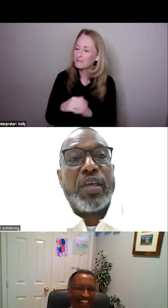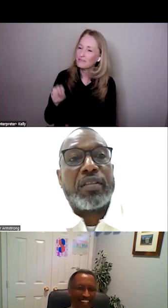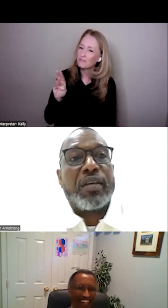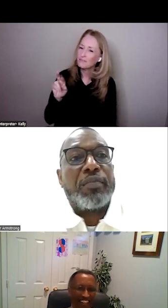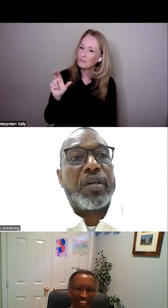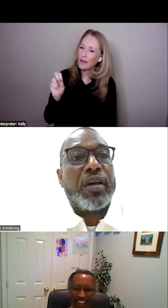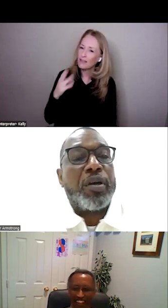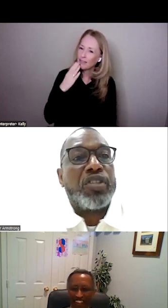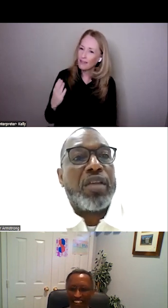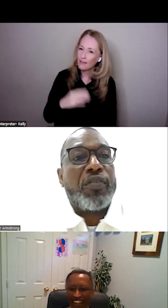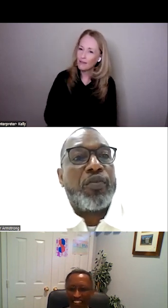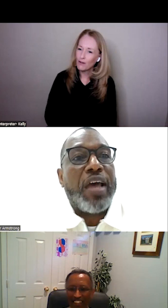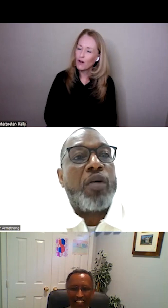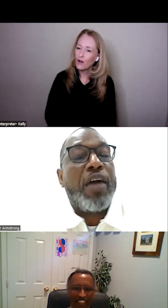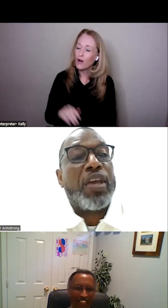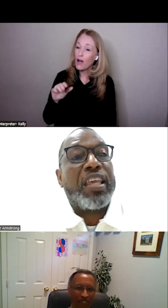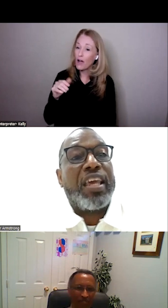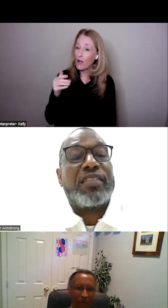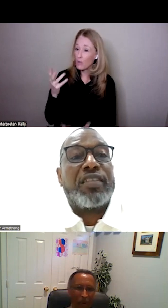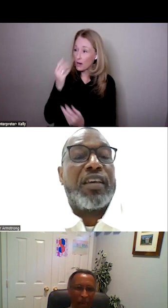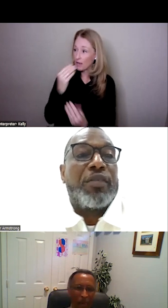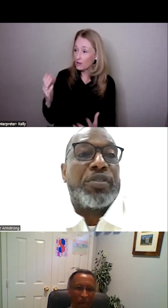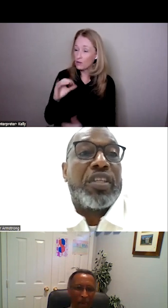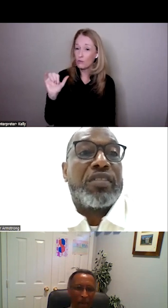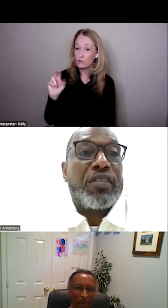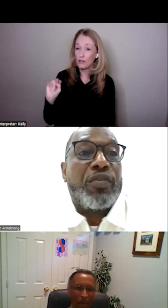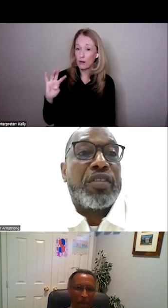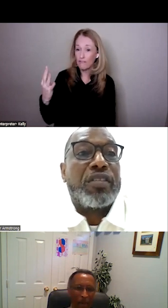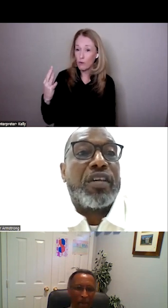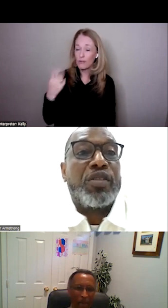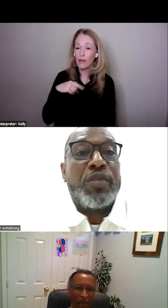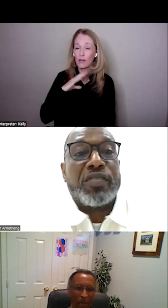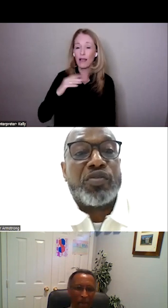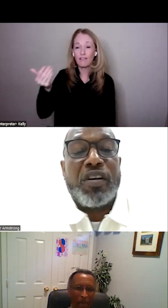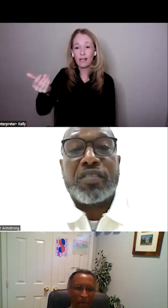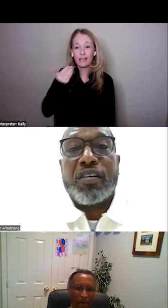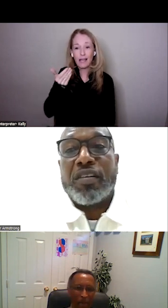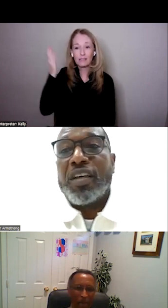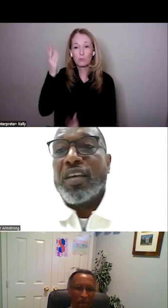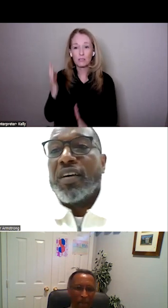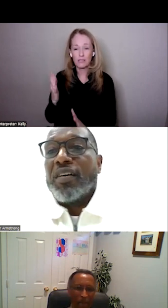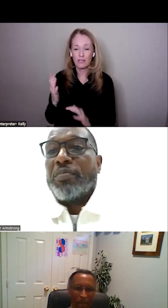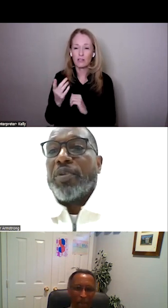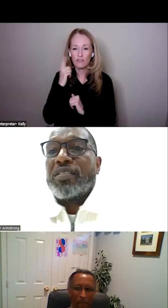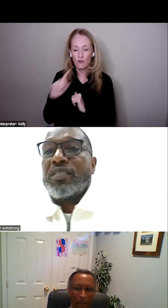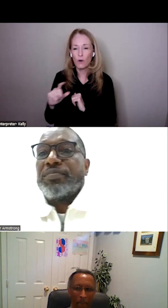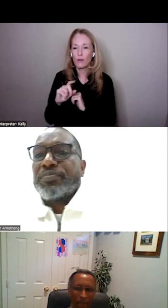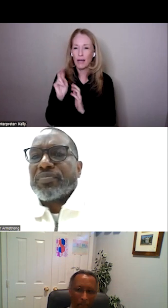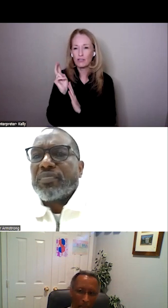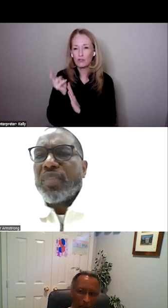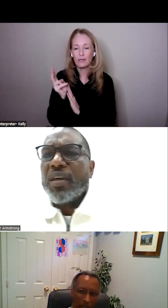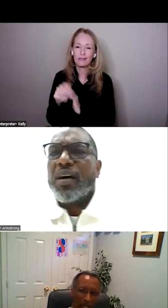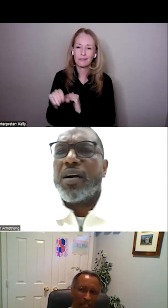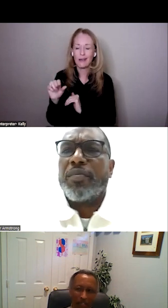know that coming on January 4th, I will have a guest presenter for this 2 minutes of Strong Talk,